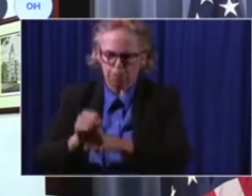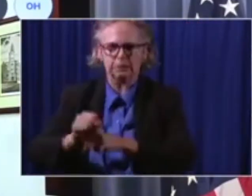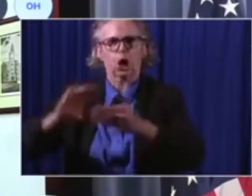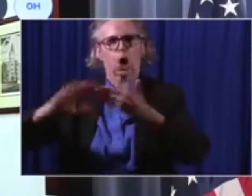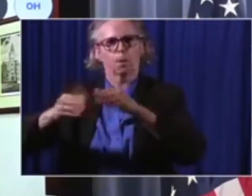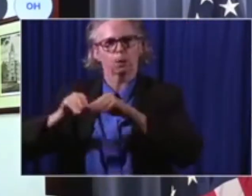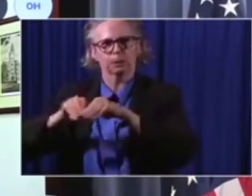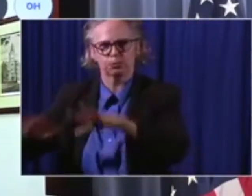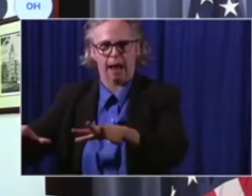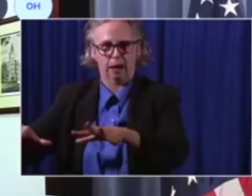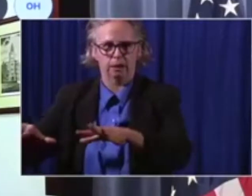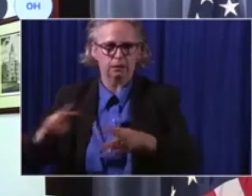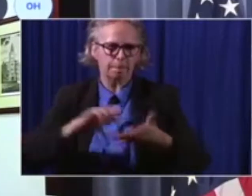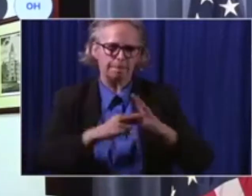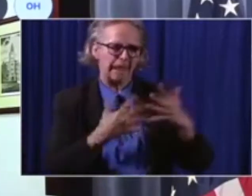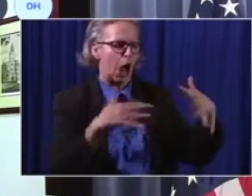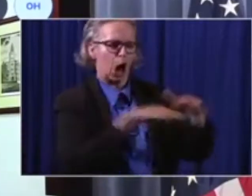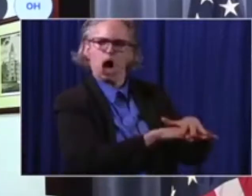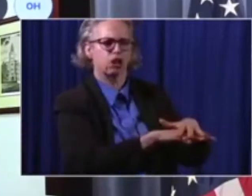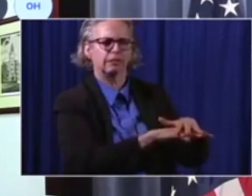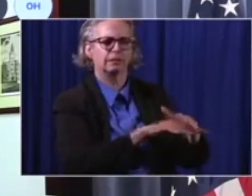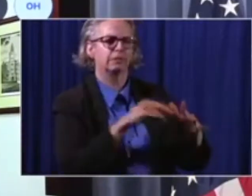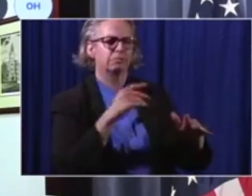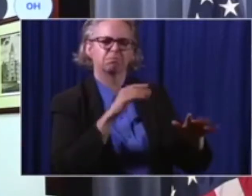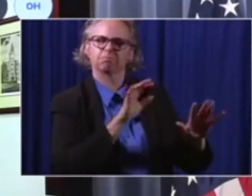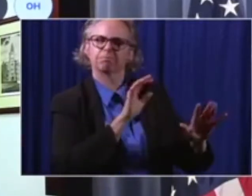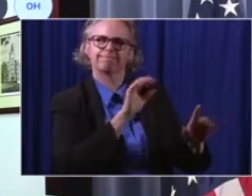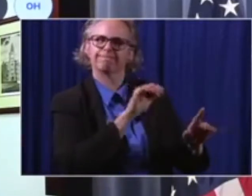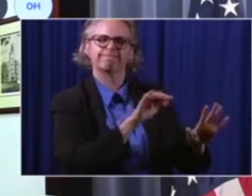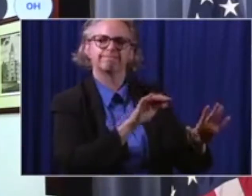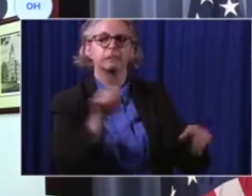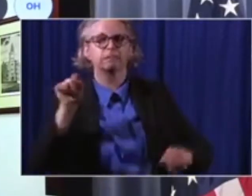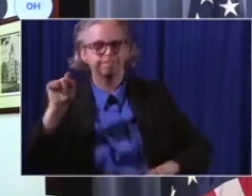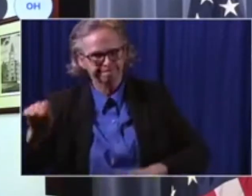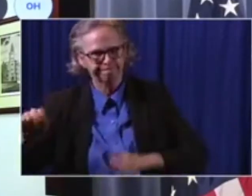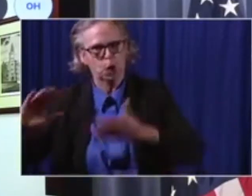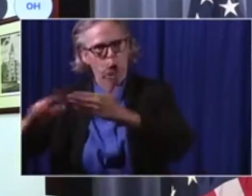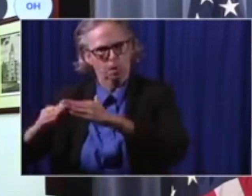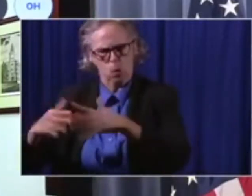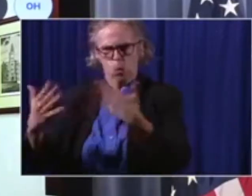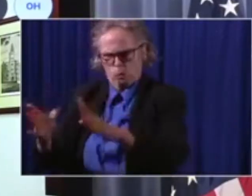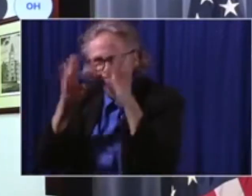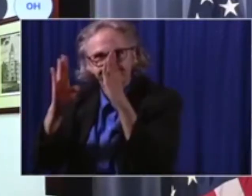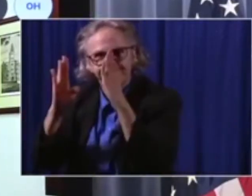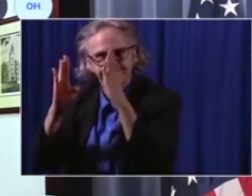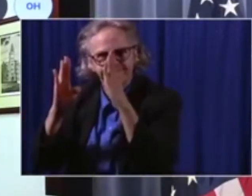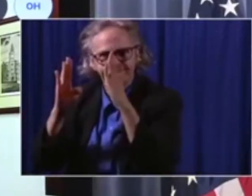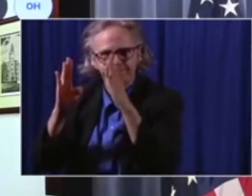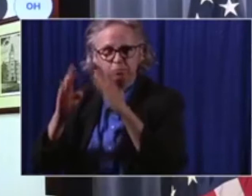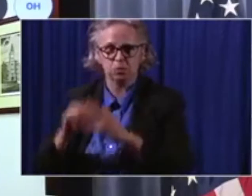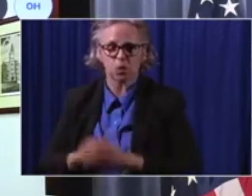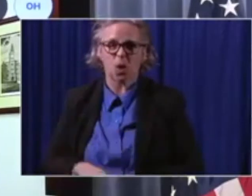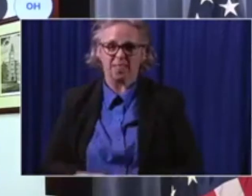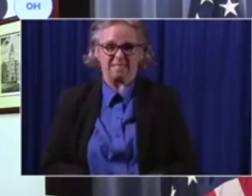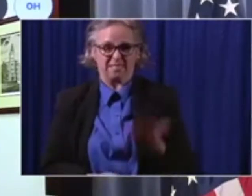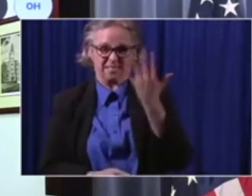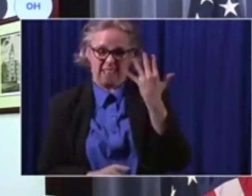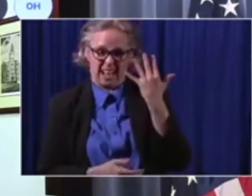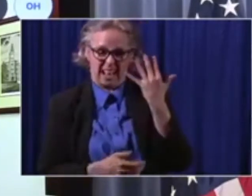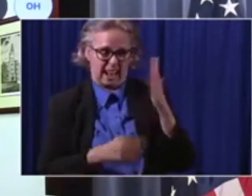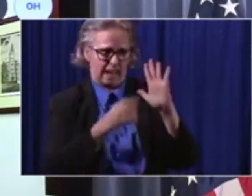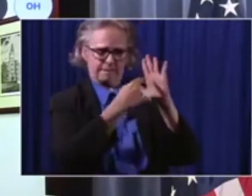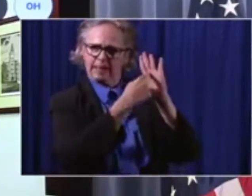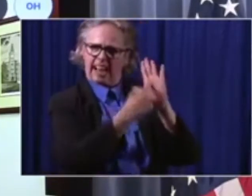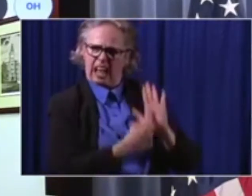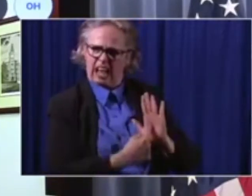facilities that may be driving the total number of new cases. Those are the 5 what I would call leading indicators, and then there are